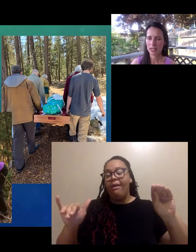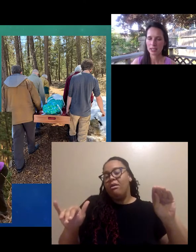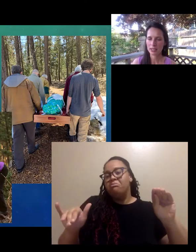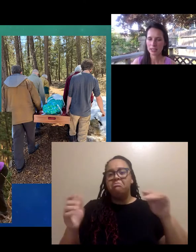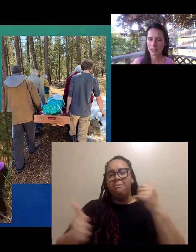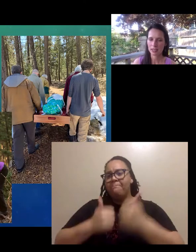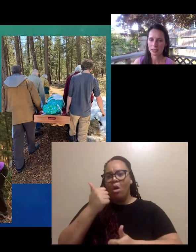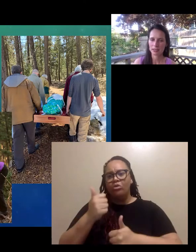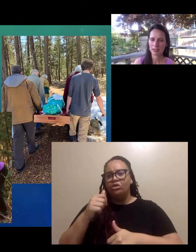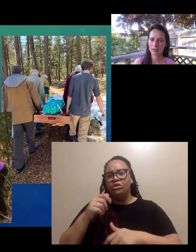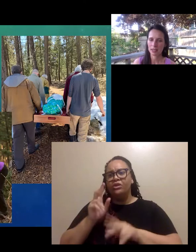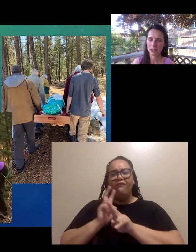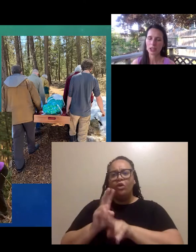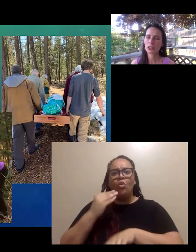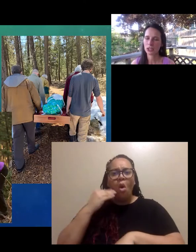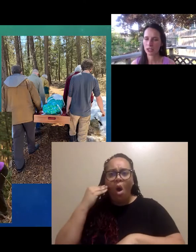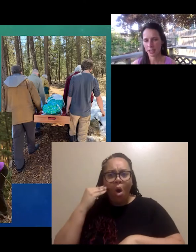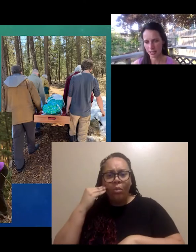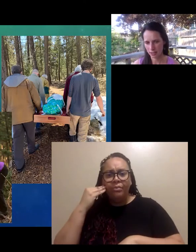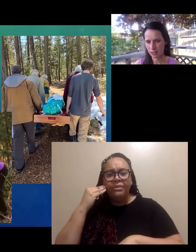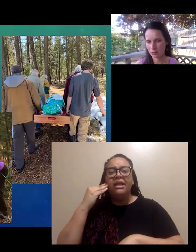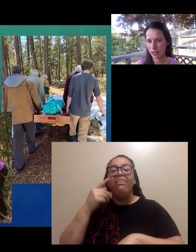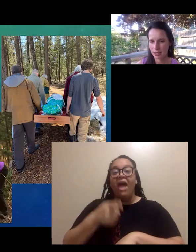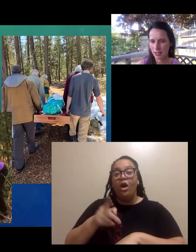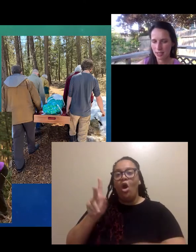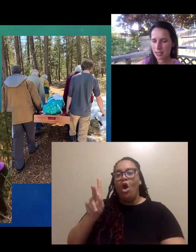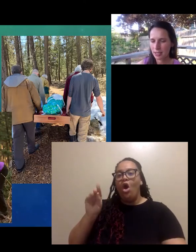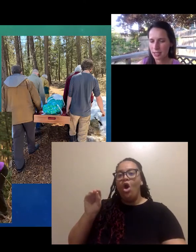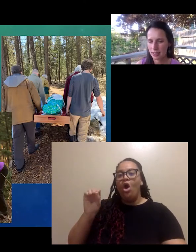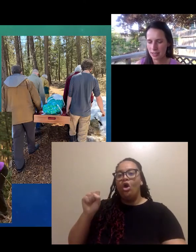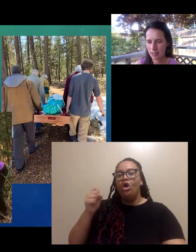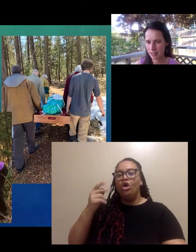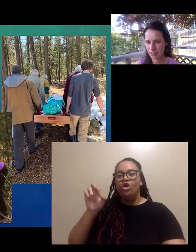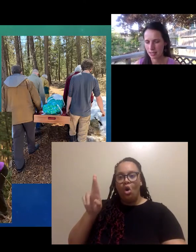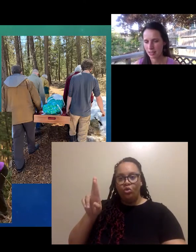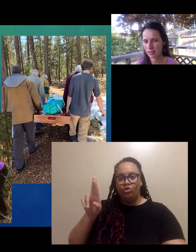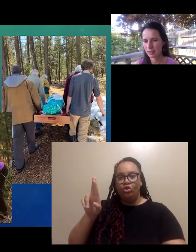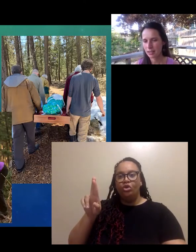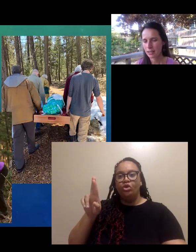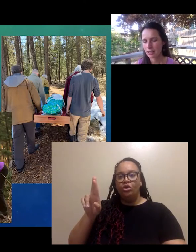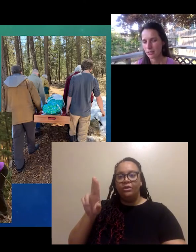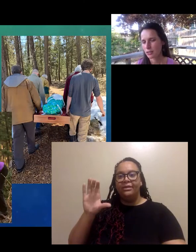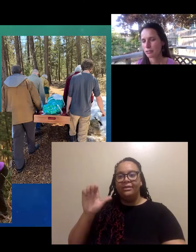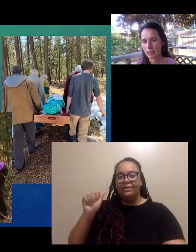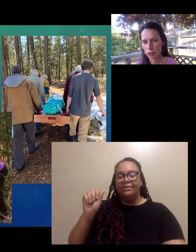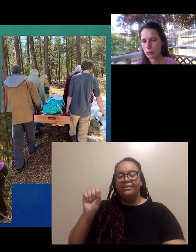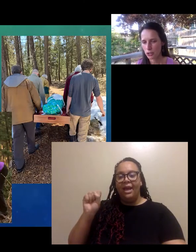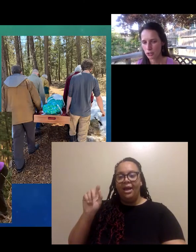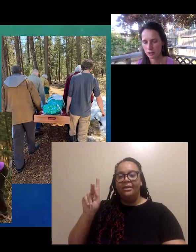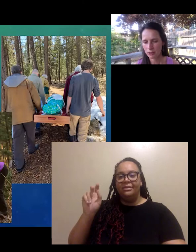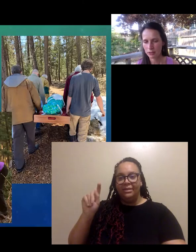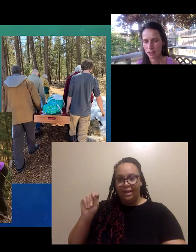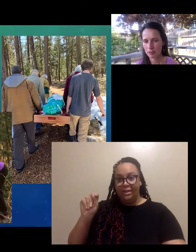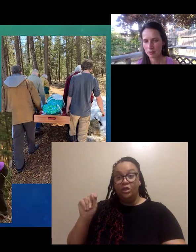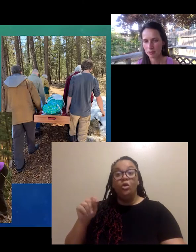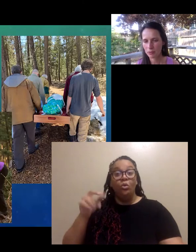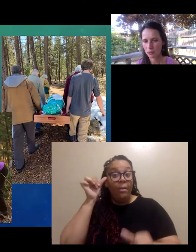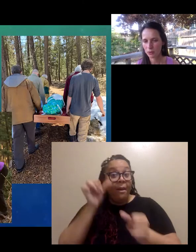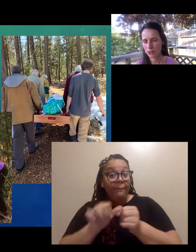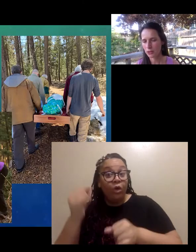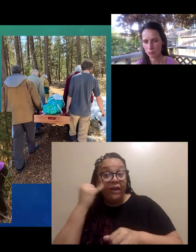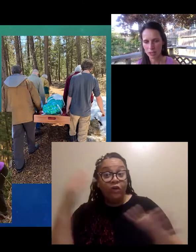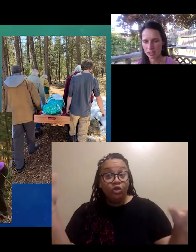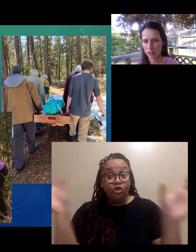homes and it's, uh, a kosher casket. So like I said, anything that is, uh, certified kosher, um,